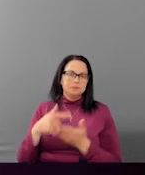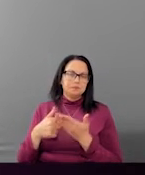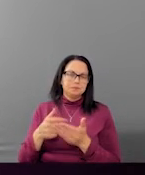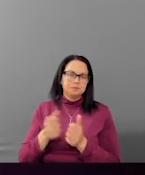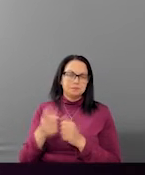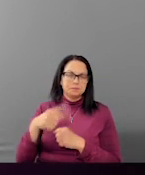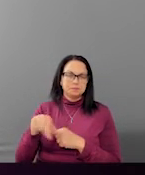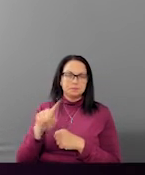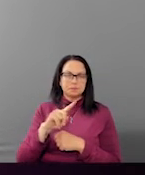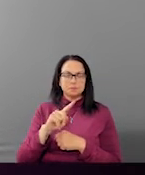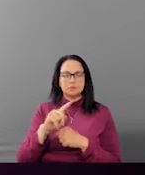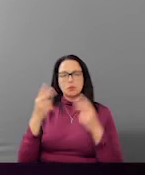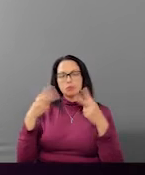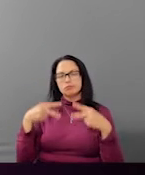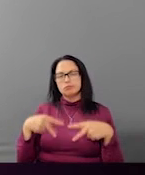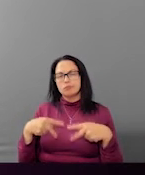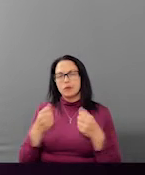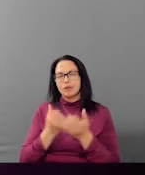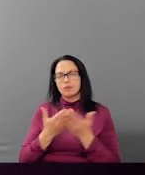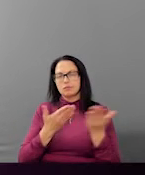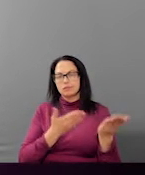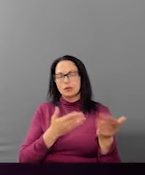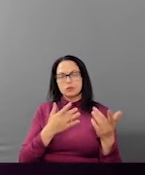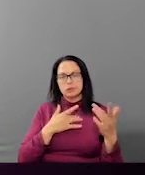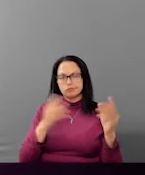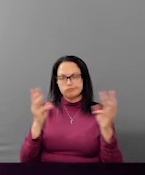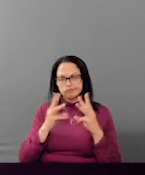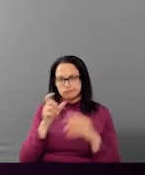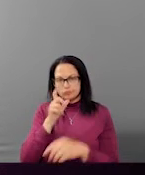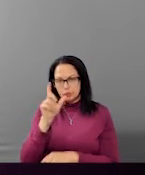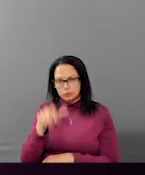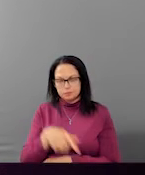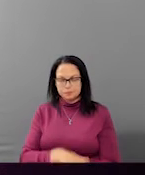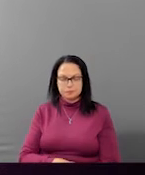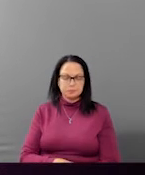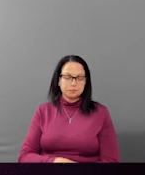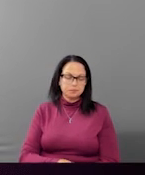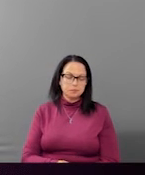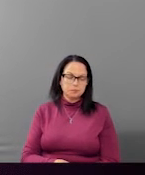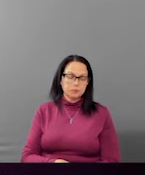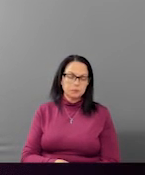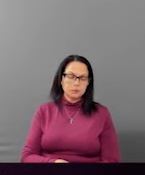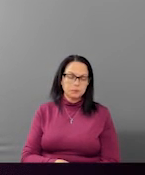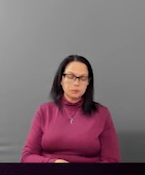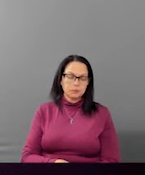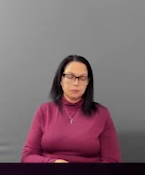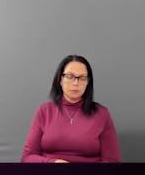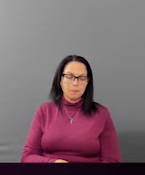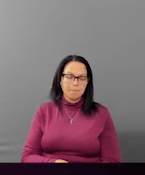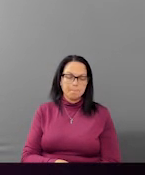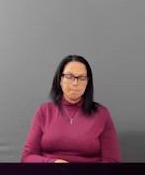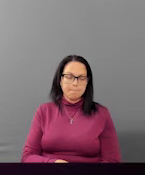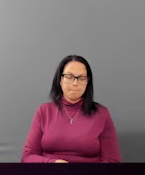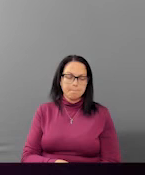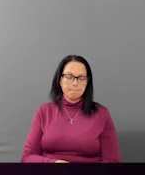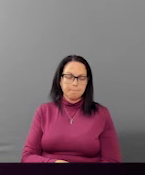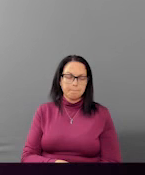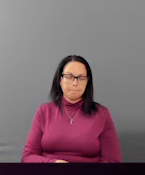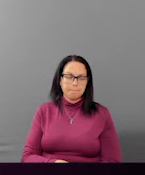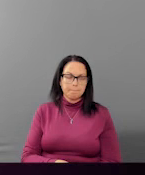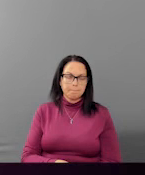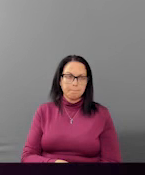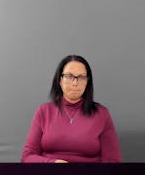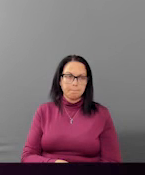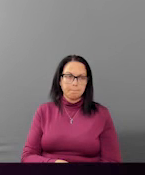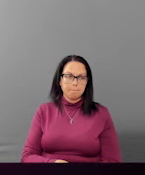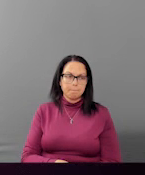the code, everything is here, so don't worry about trying to take pictures or anything right now. So here we